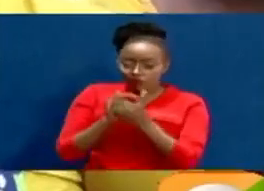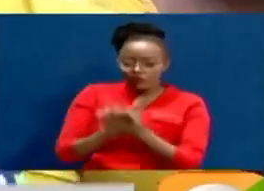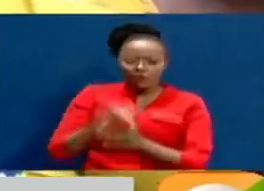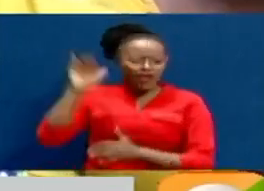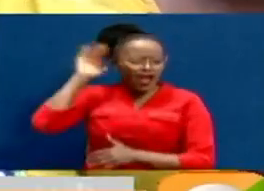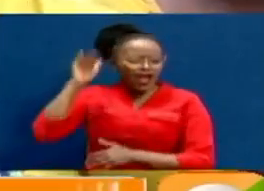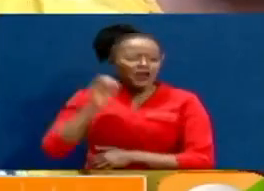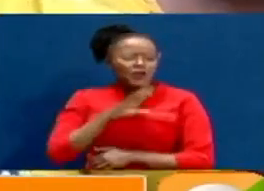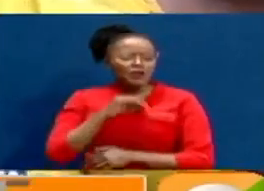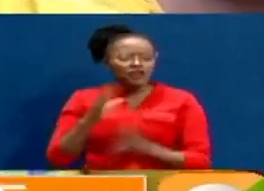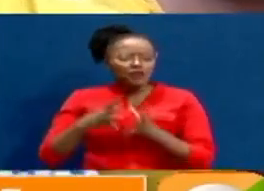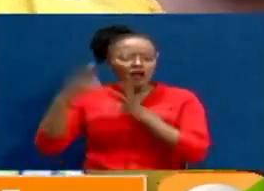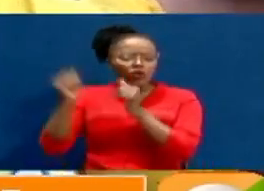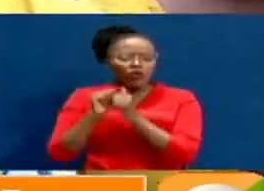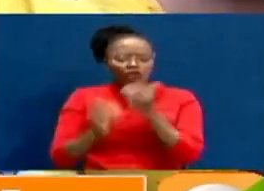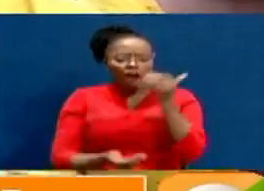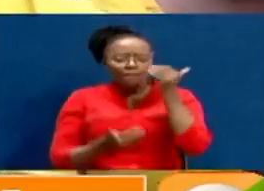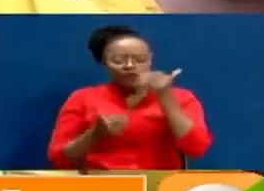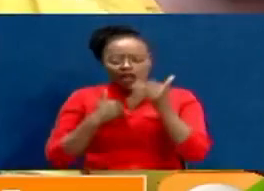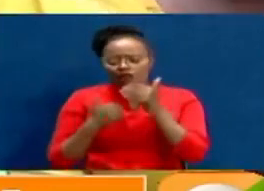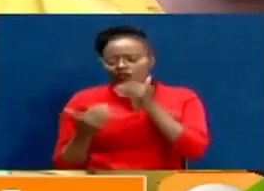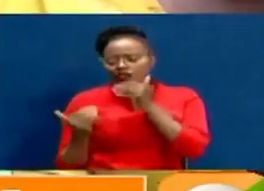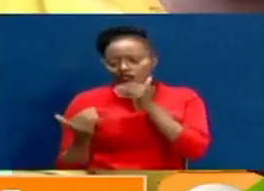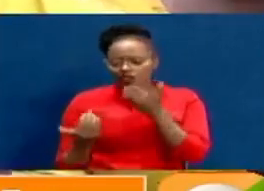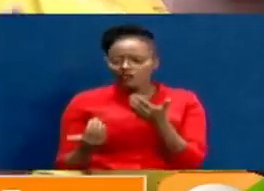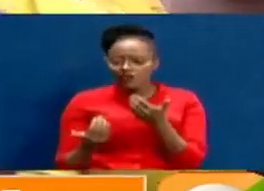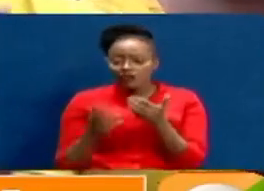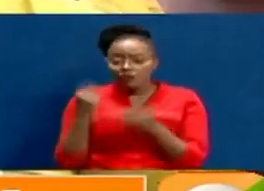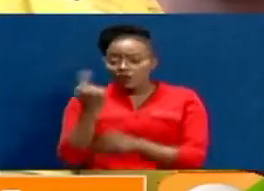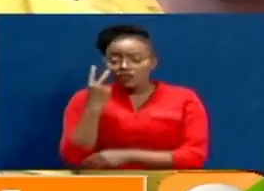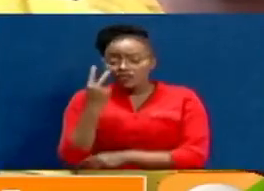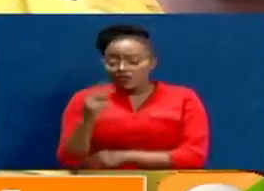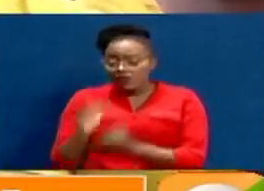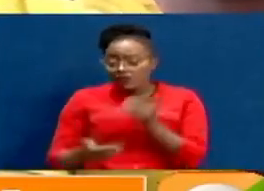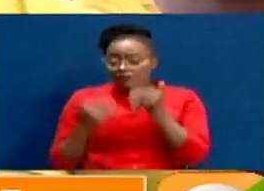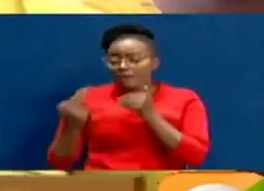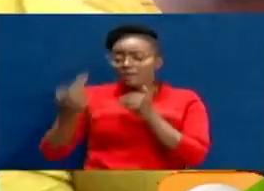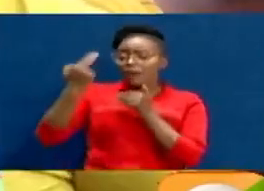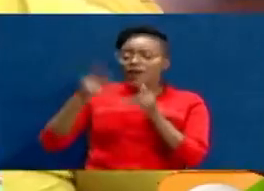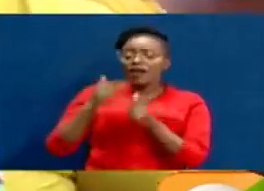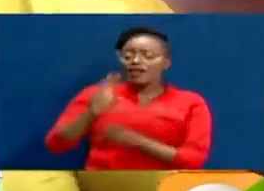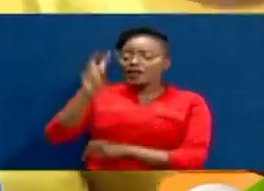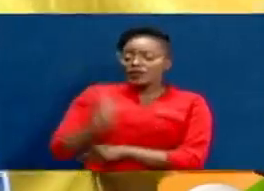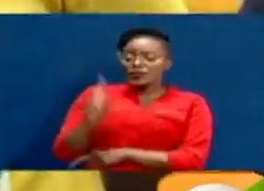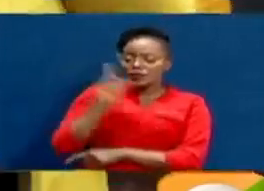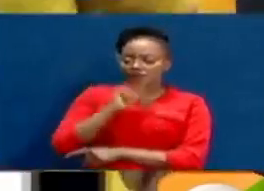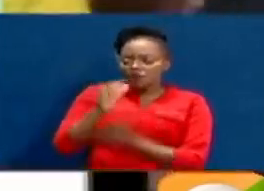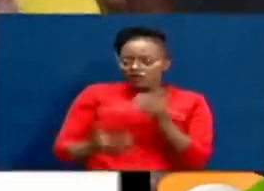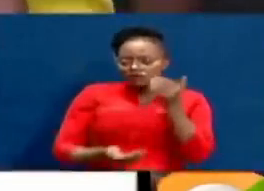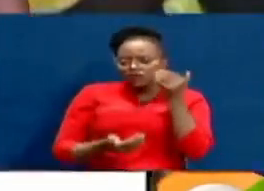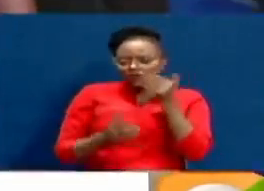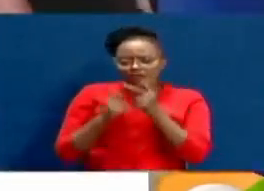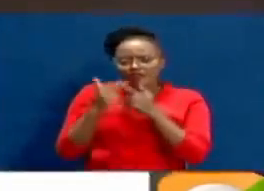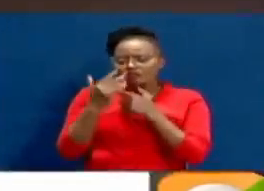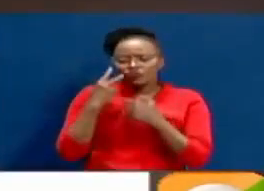makelele huko chini, nilikuwa natoka na mtoto nilikuwa nimemwekelea hapa. Chenye tu niliona ni mtoto amepigwa risasi na amekufa. Nilikuwa tu nimemshikilia